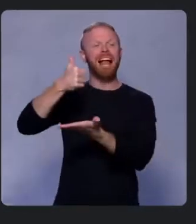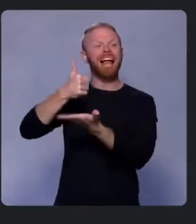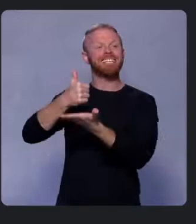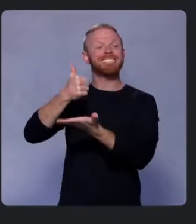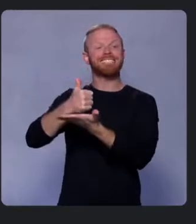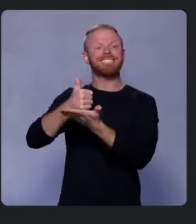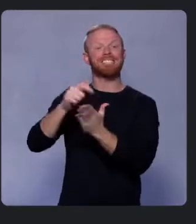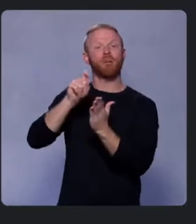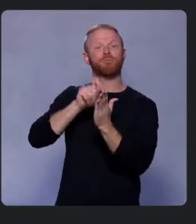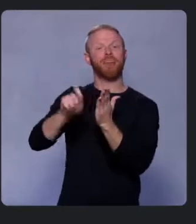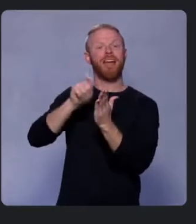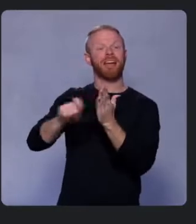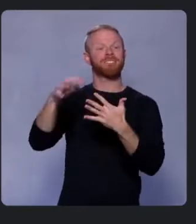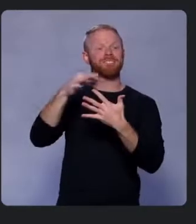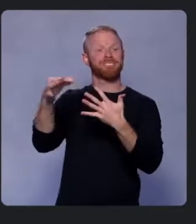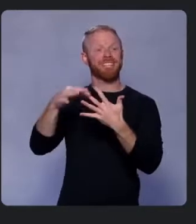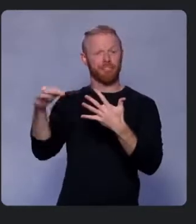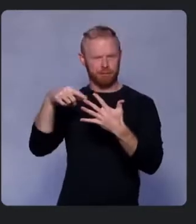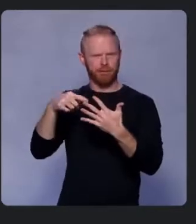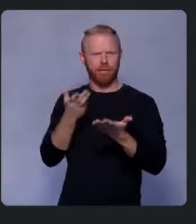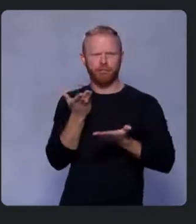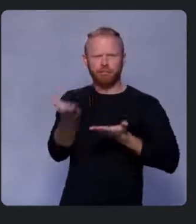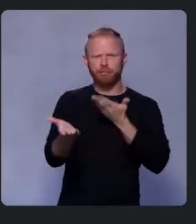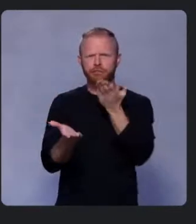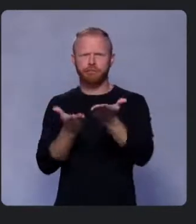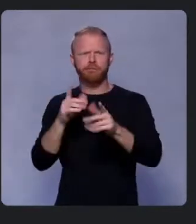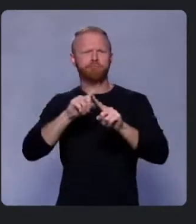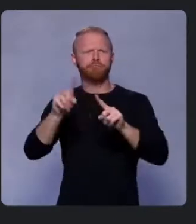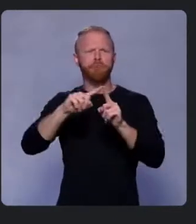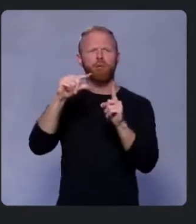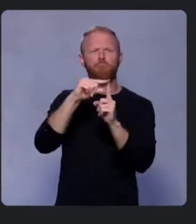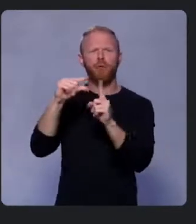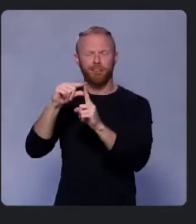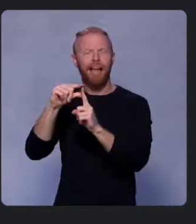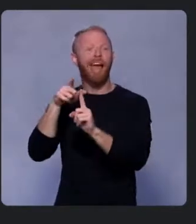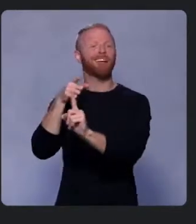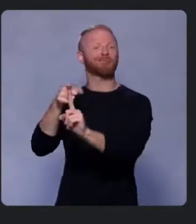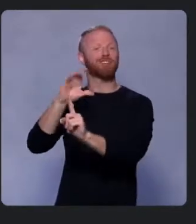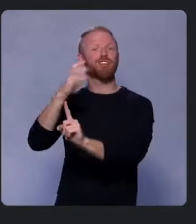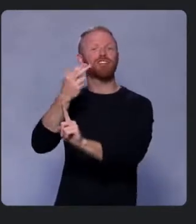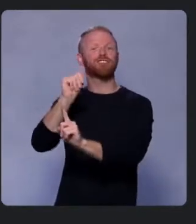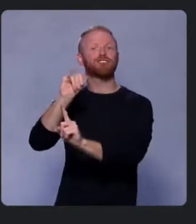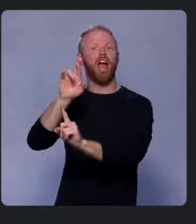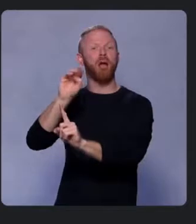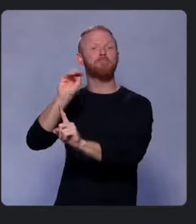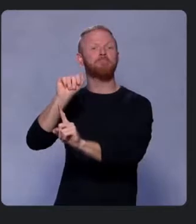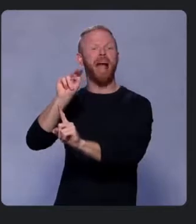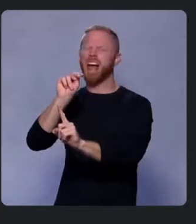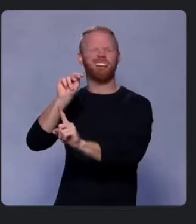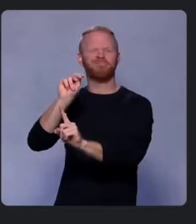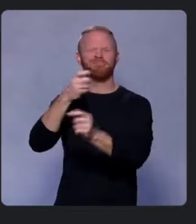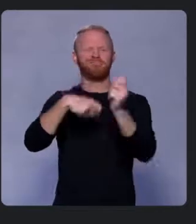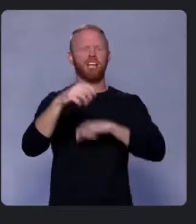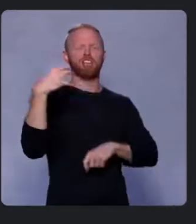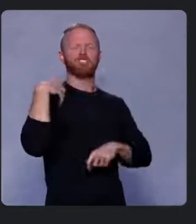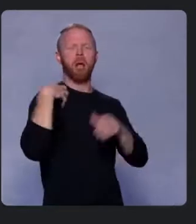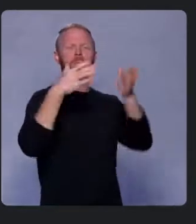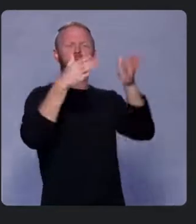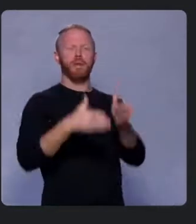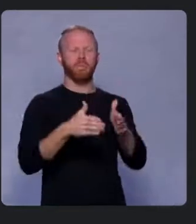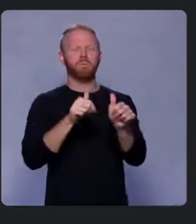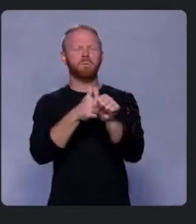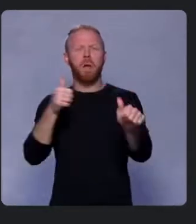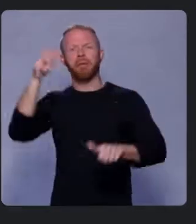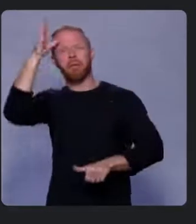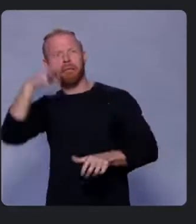assisted writing feature suggests that they change the word chairman to chairperson in the document to avoid a gendered term.